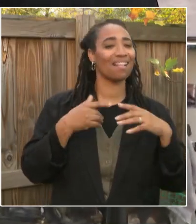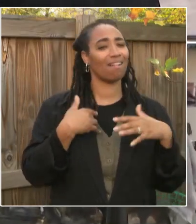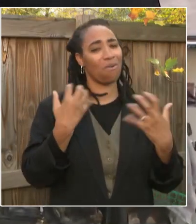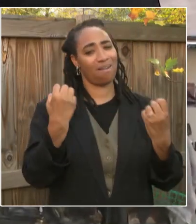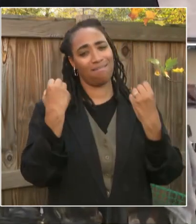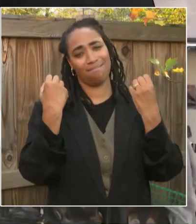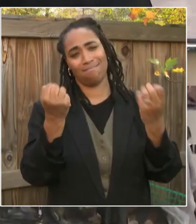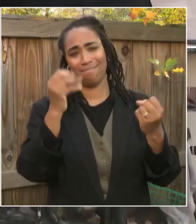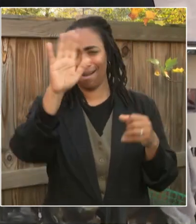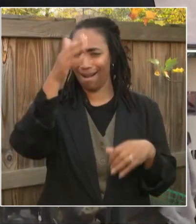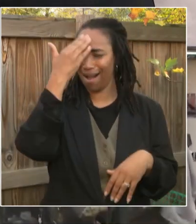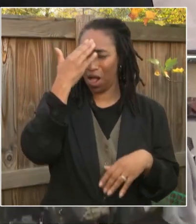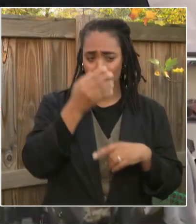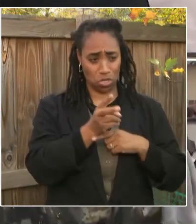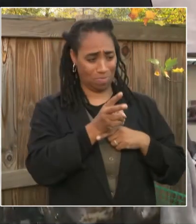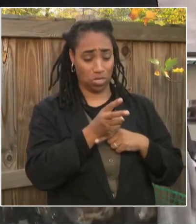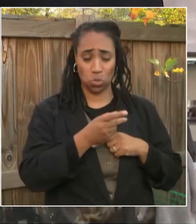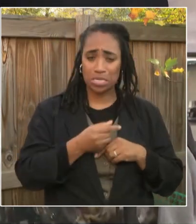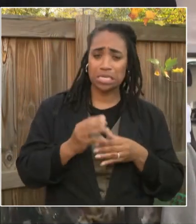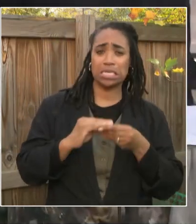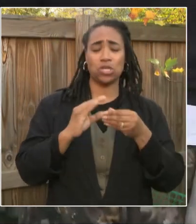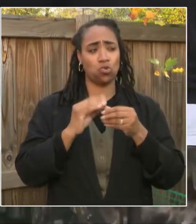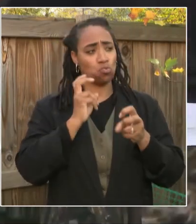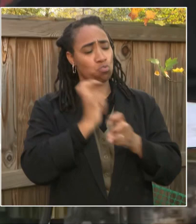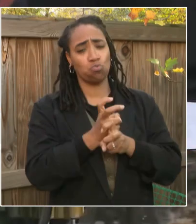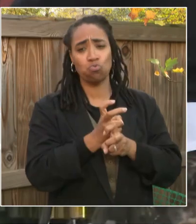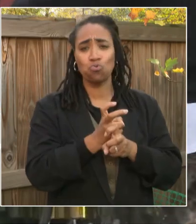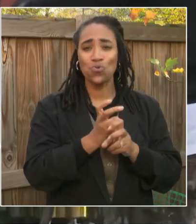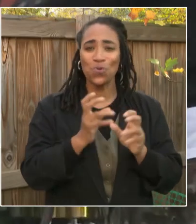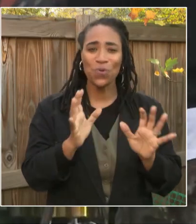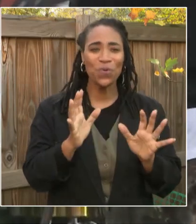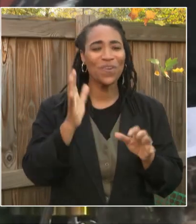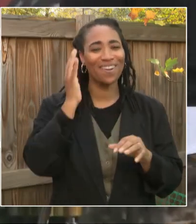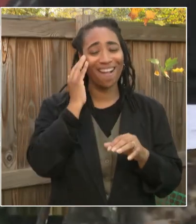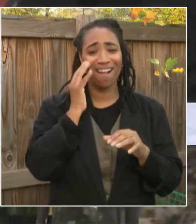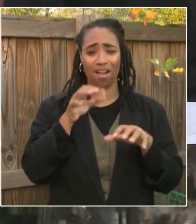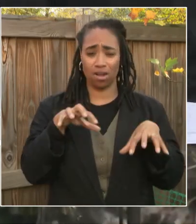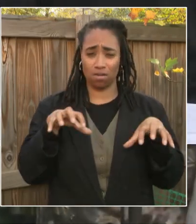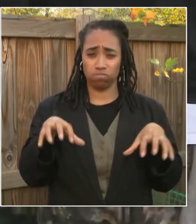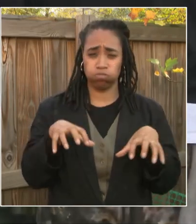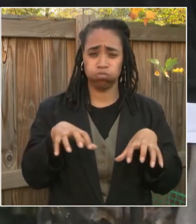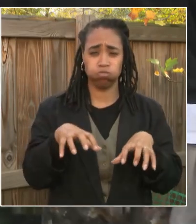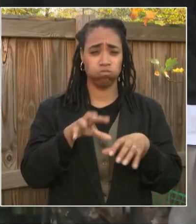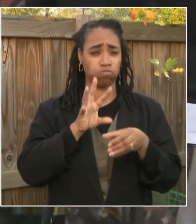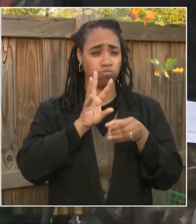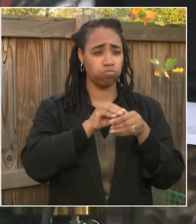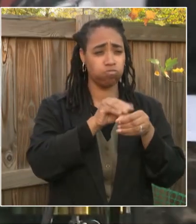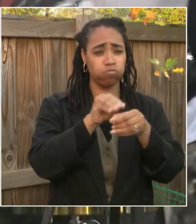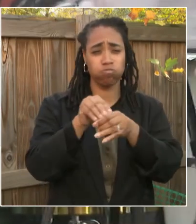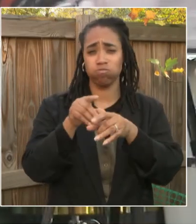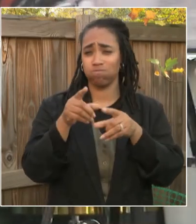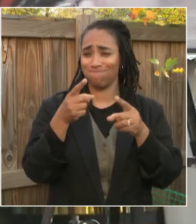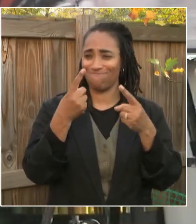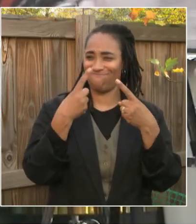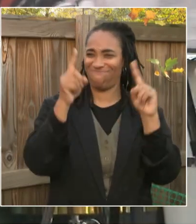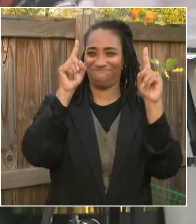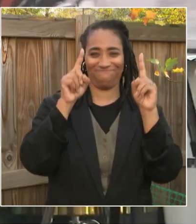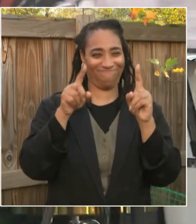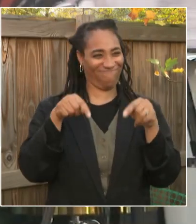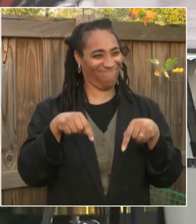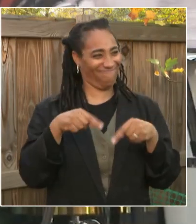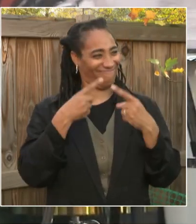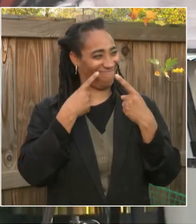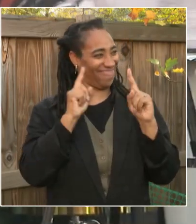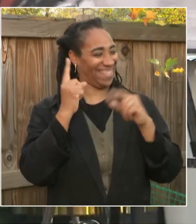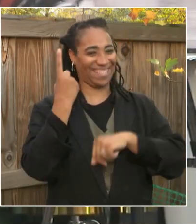It's gonna be hard because there's been a lot of blood, sweat, and tears that went into getting this until this day. And so if I go like 30 seconds